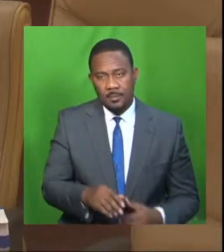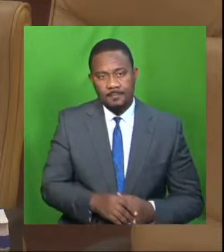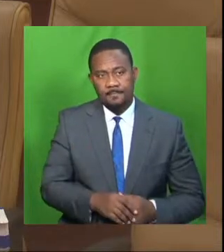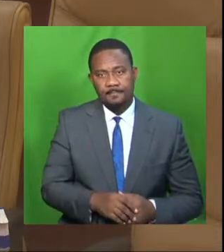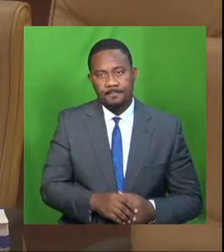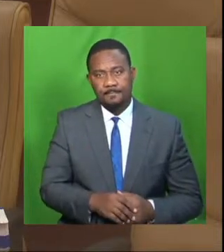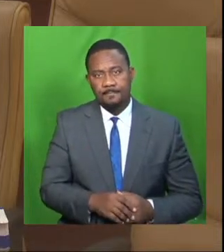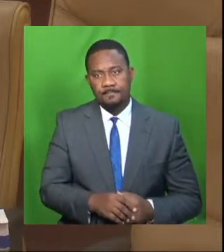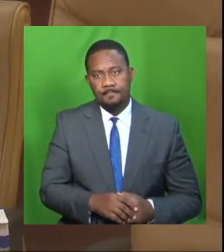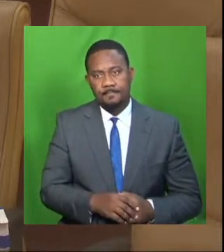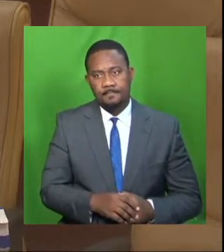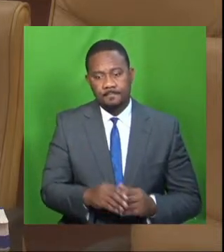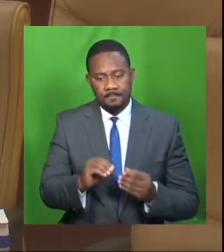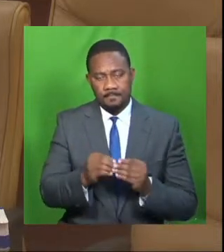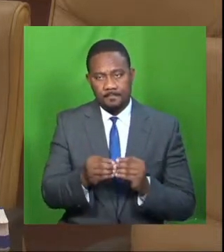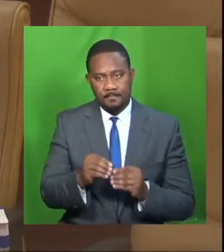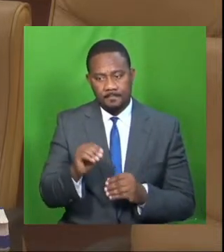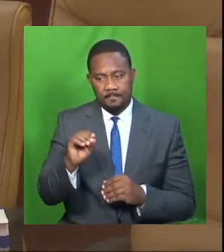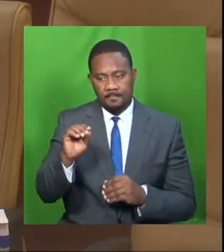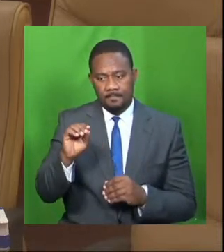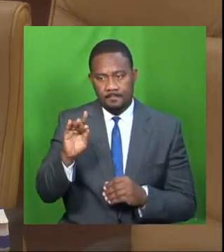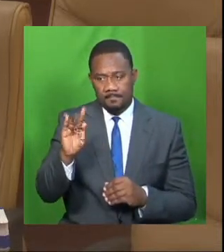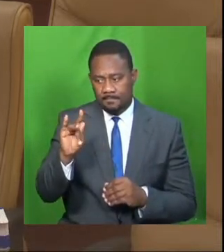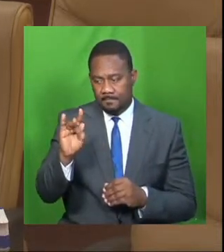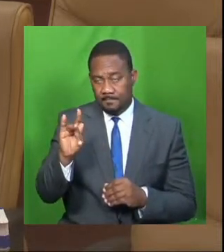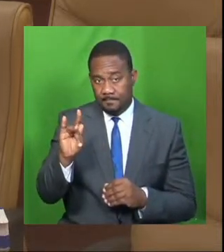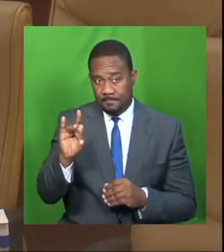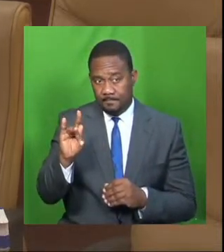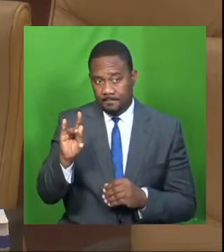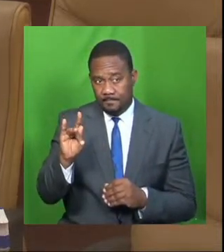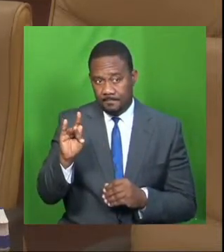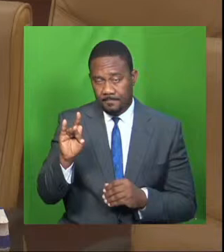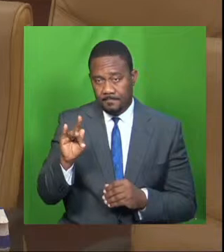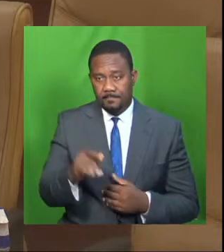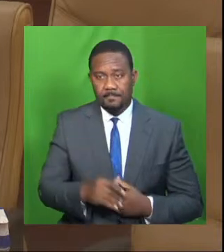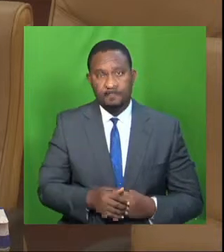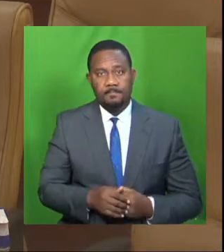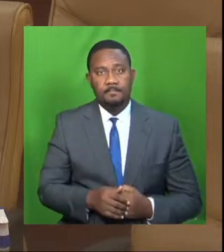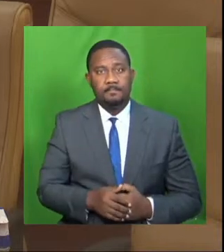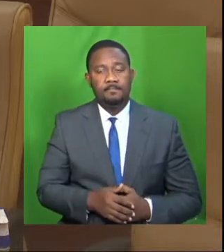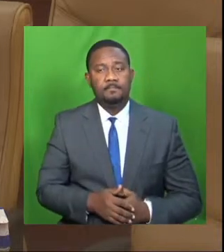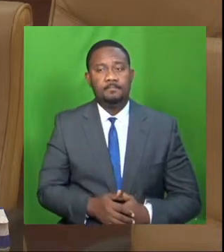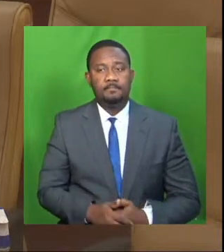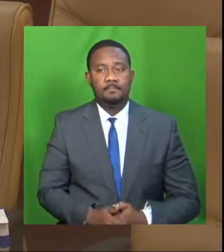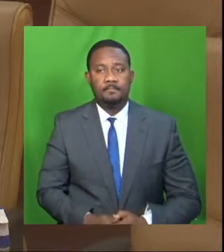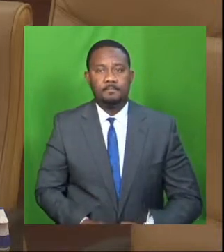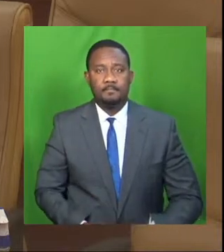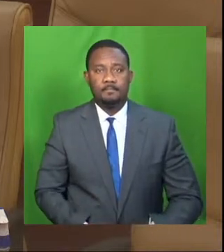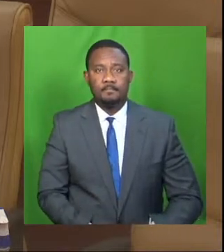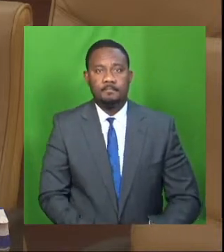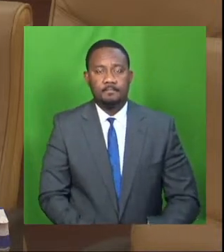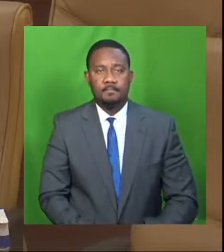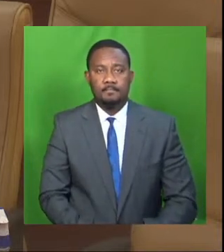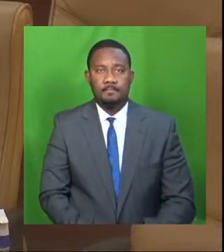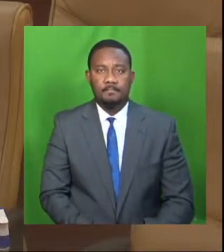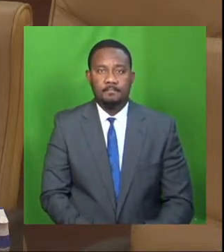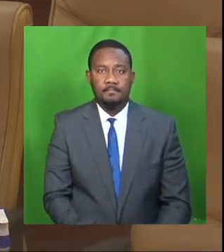Honourable members, the agreement has been duly presented. It is referred to the Finance Committee for consideration and